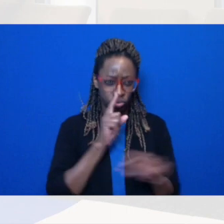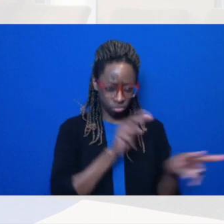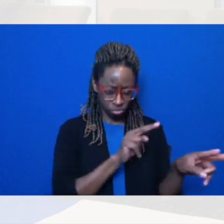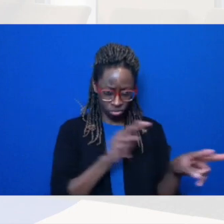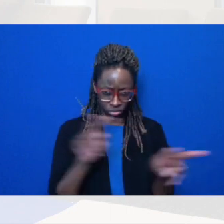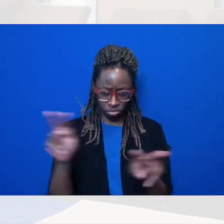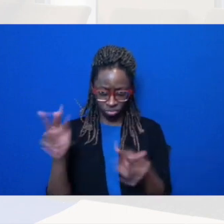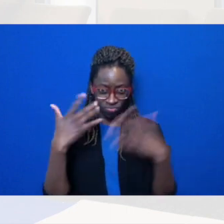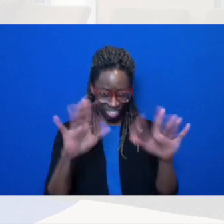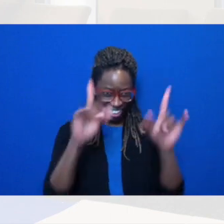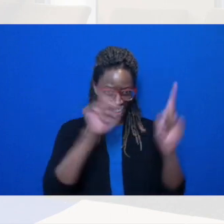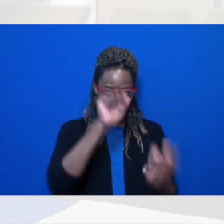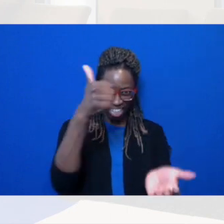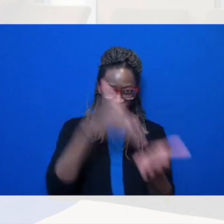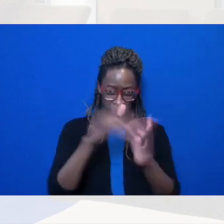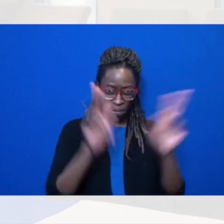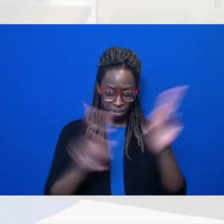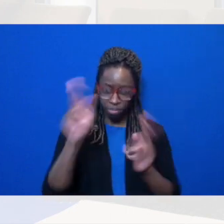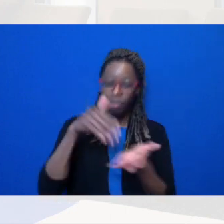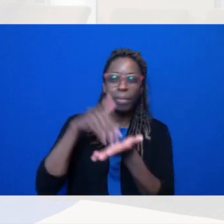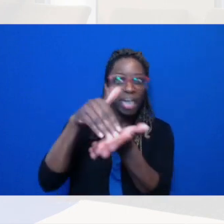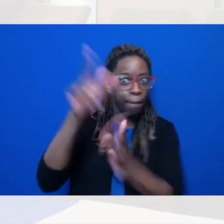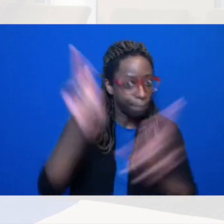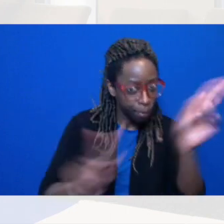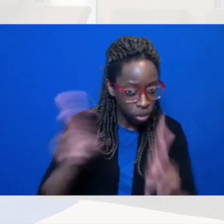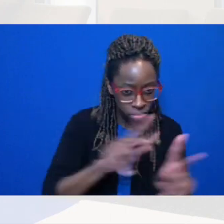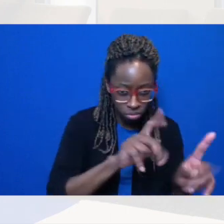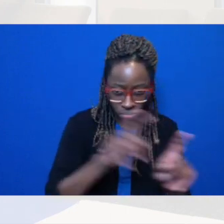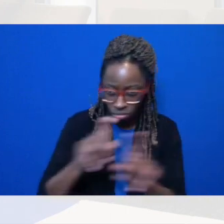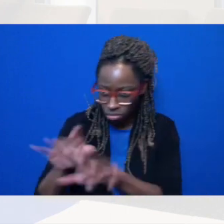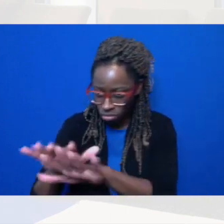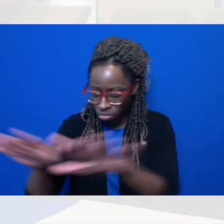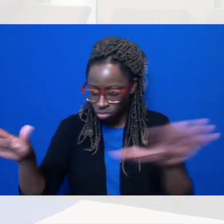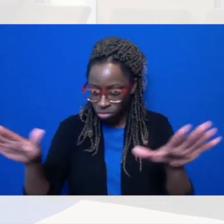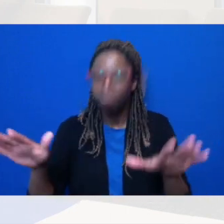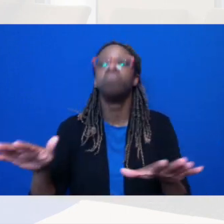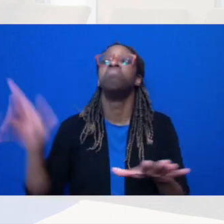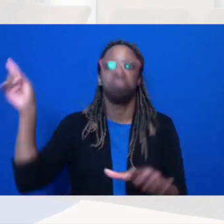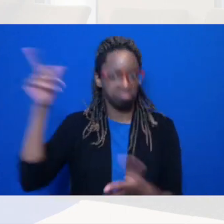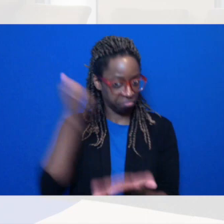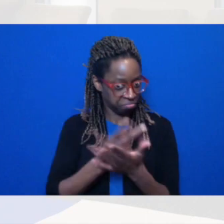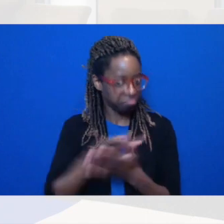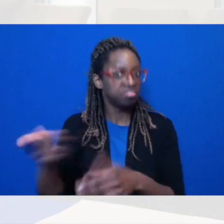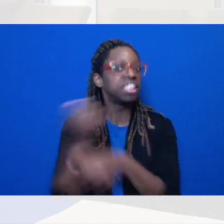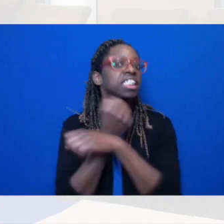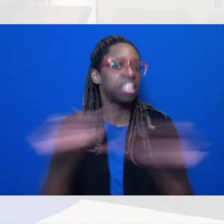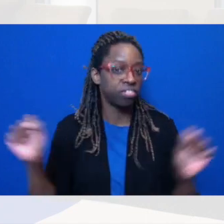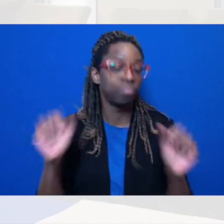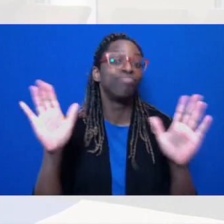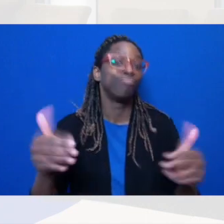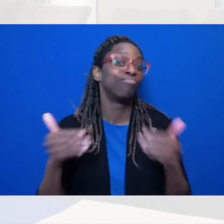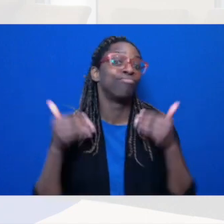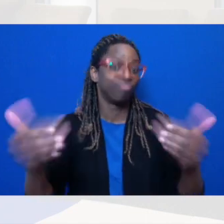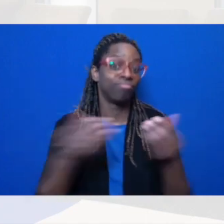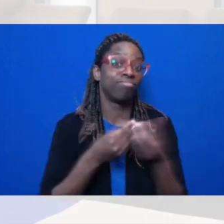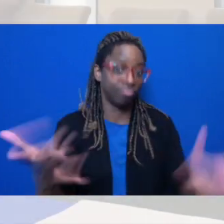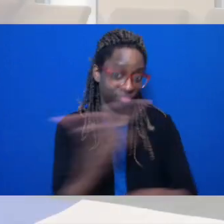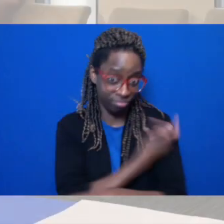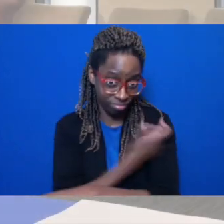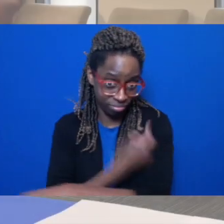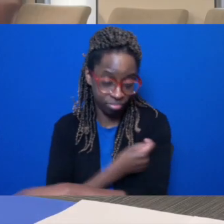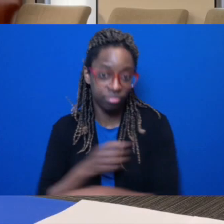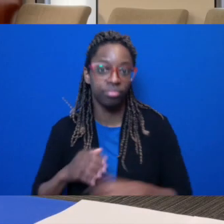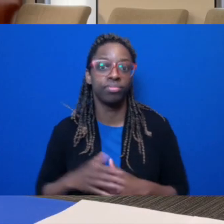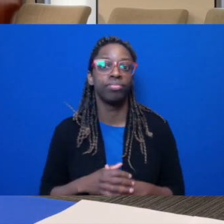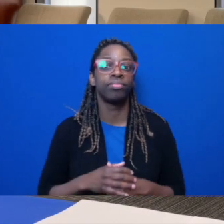touch on, and we've gotten a lot of questions about this, is how's vaccination going in Rhode Island? So I do feel like here in Rhode Island we are doing well. We've been one of the